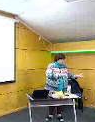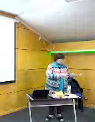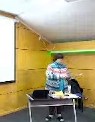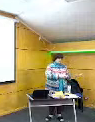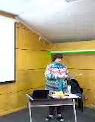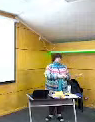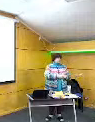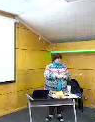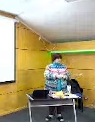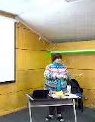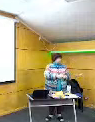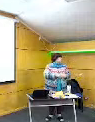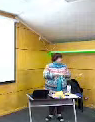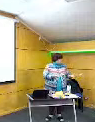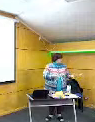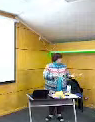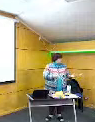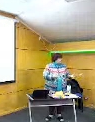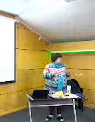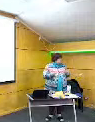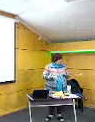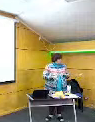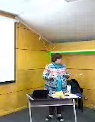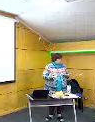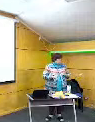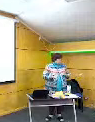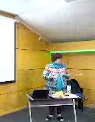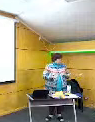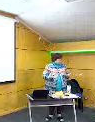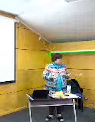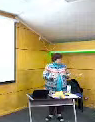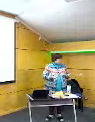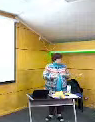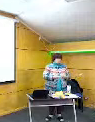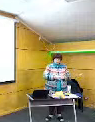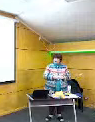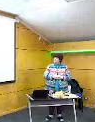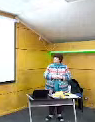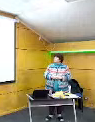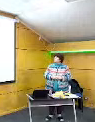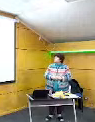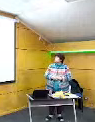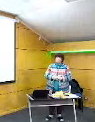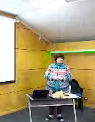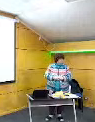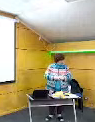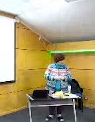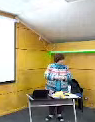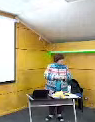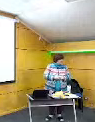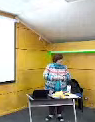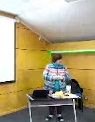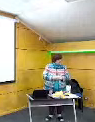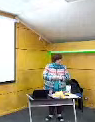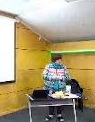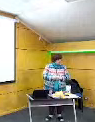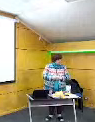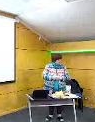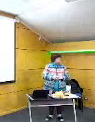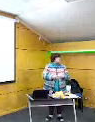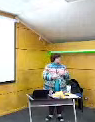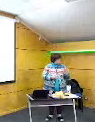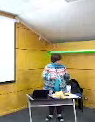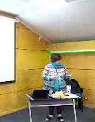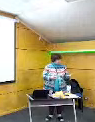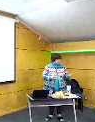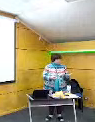to their classmates what they did well and what they could work on. It's important that they learn to be kind